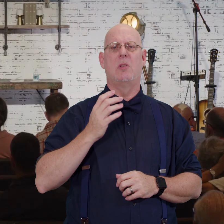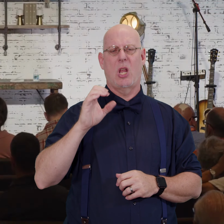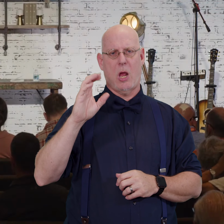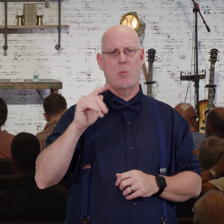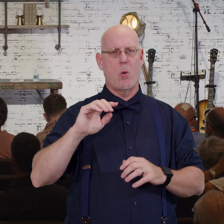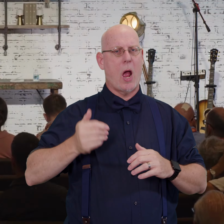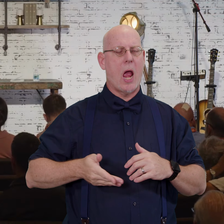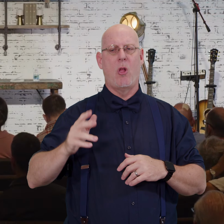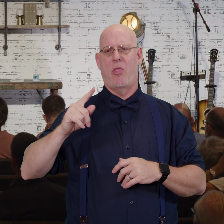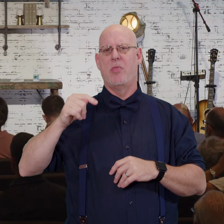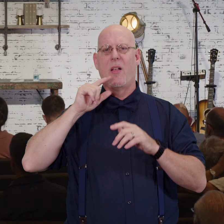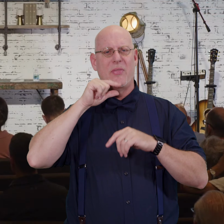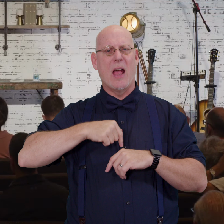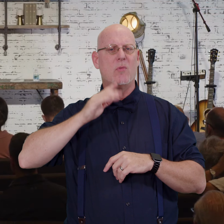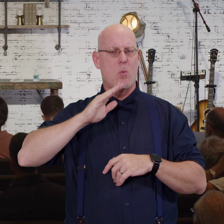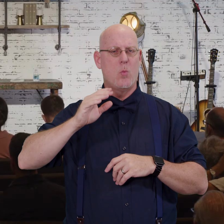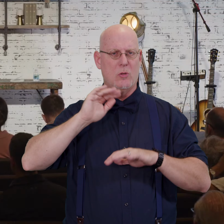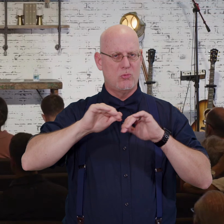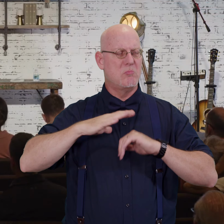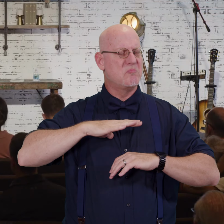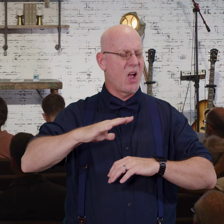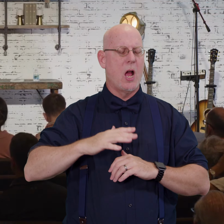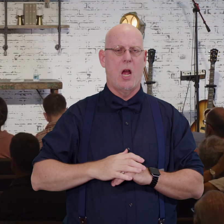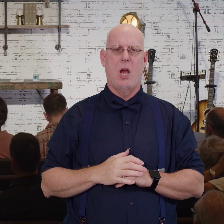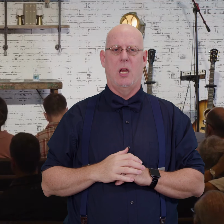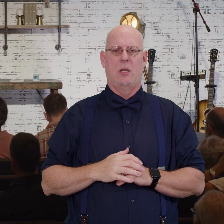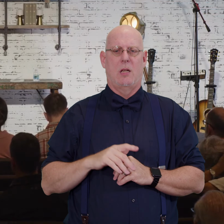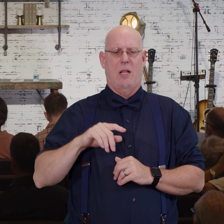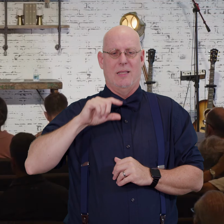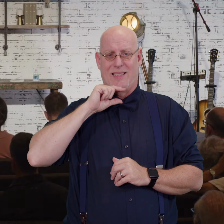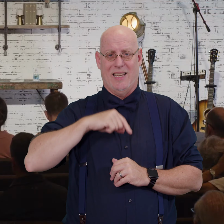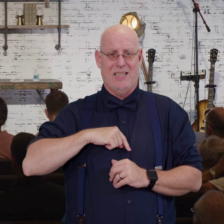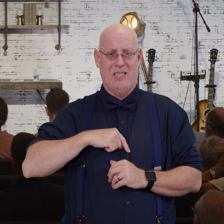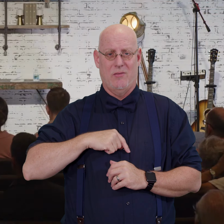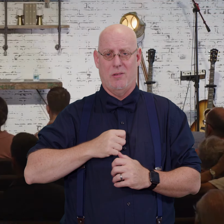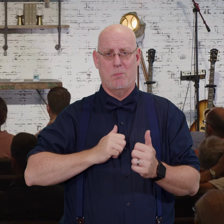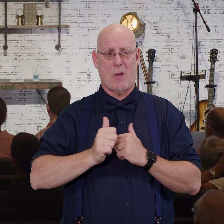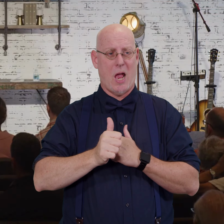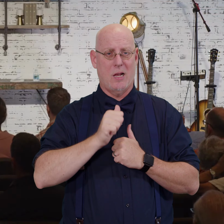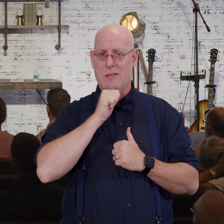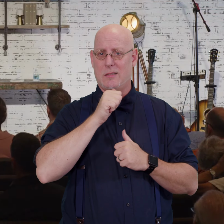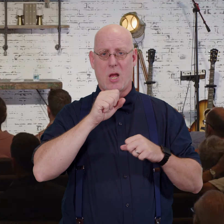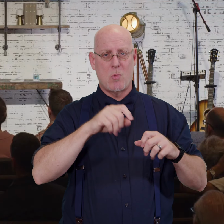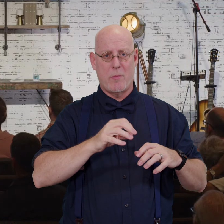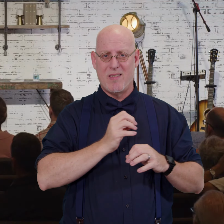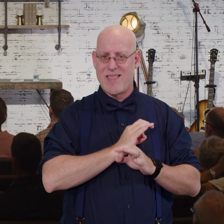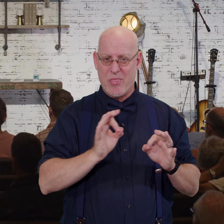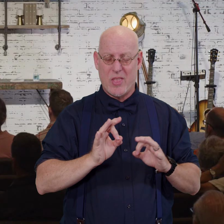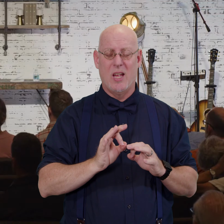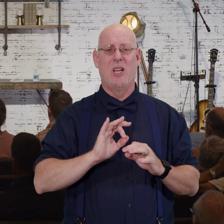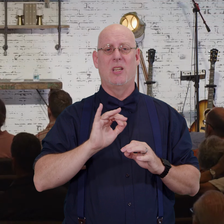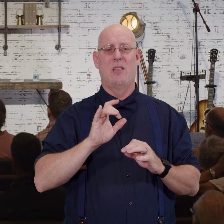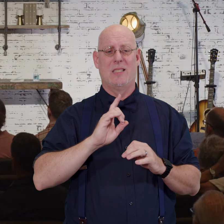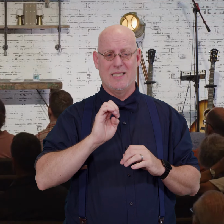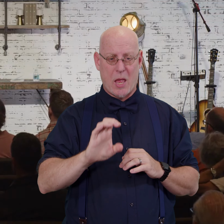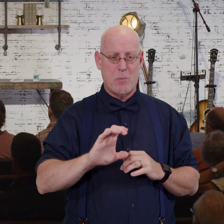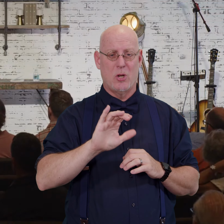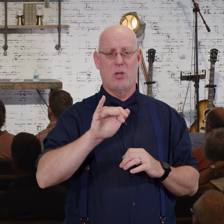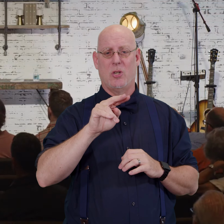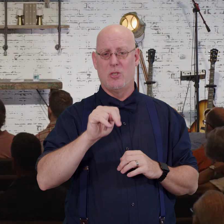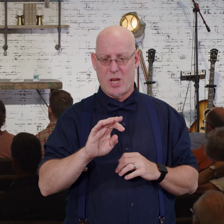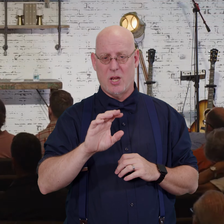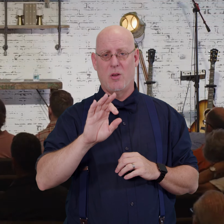Thanksgiving. And Thanksgiving came and went, and the supplies hadn't even been dropped off. And then December came and went, and then January came and went,